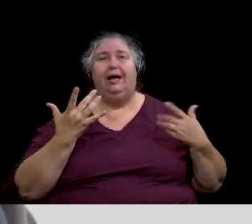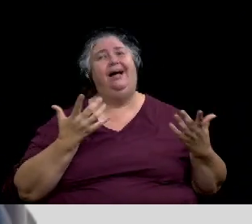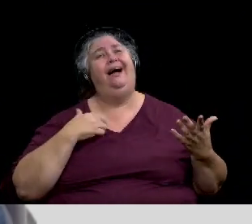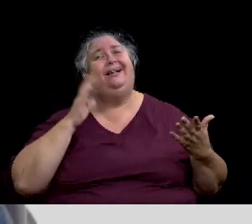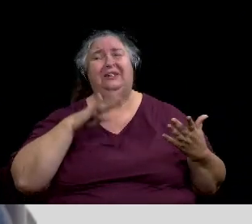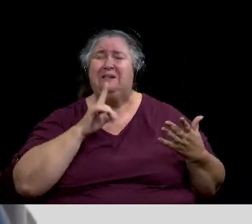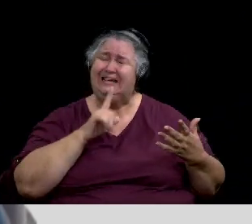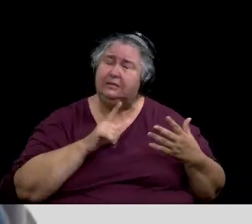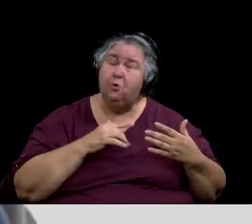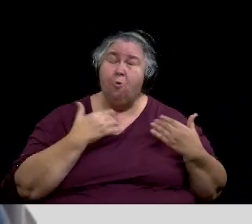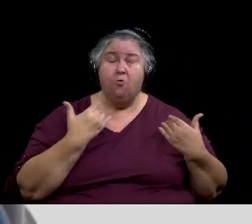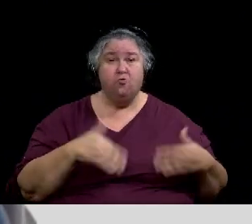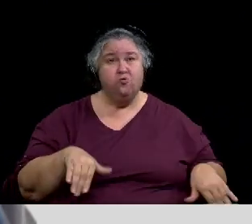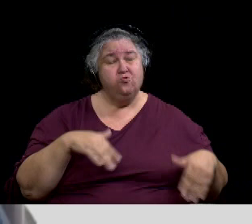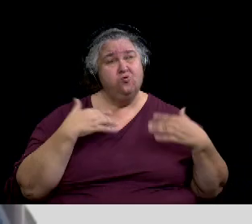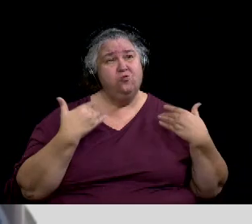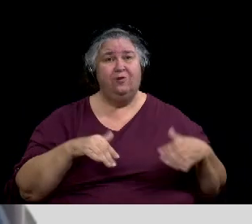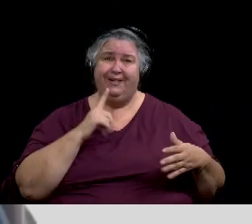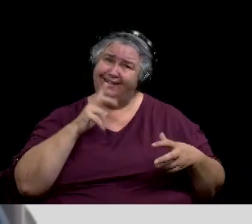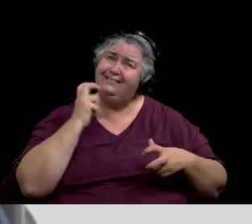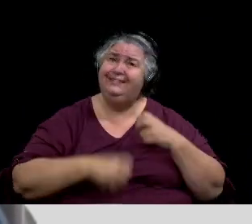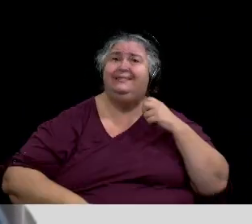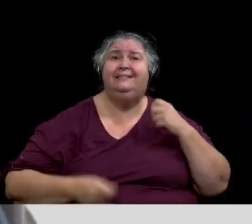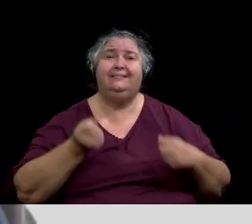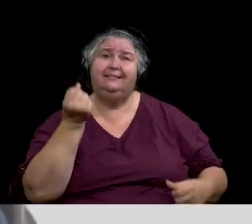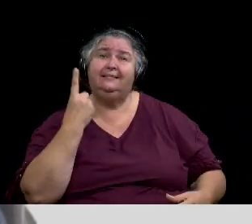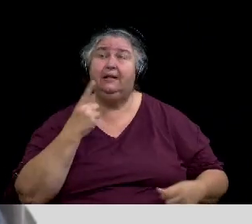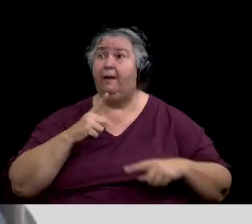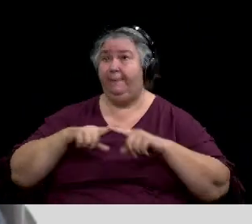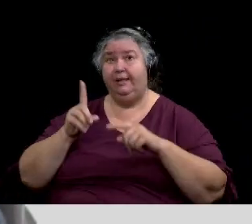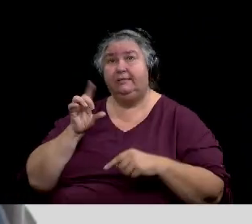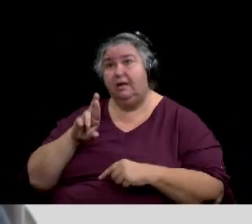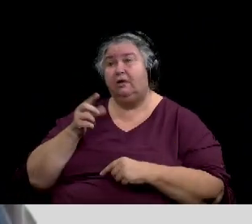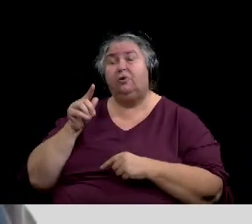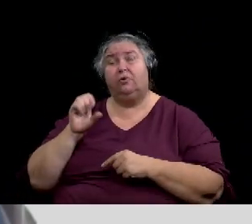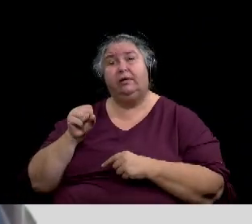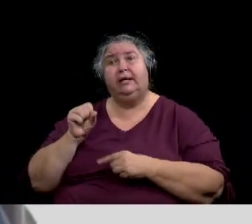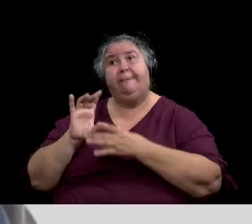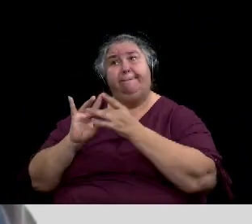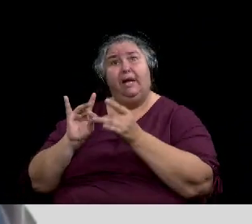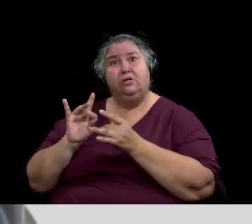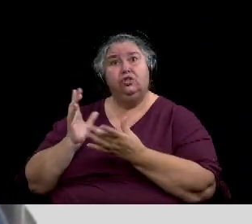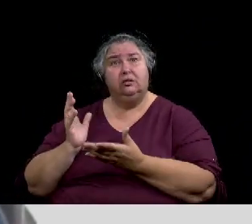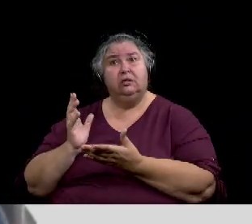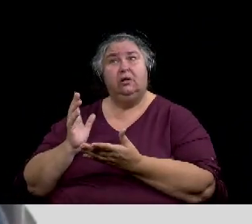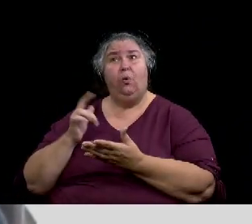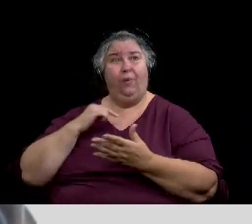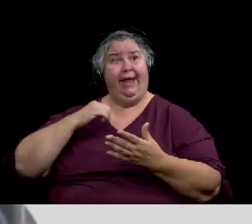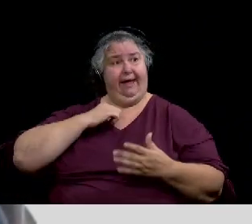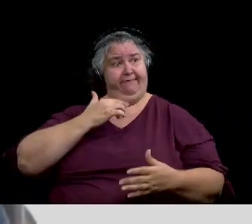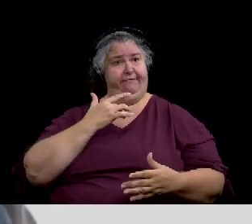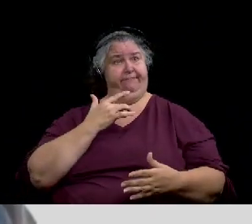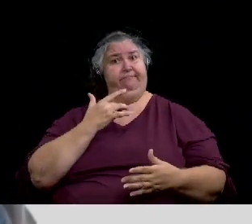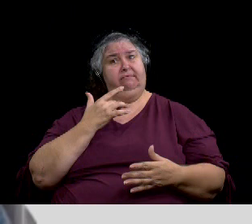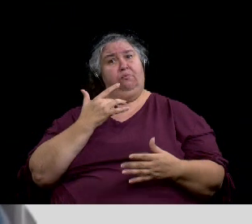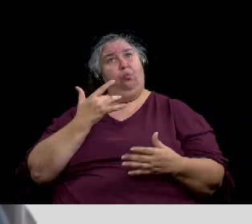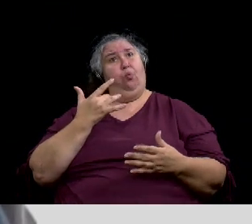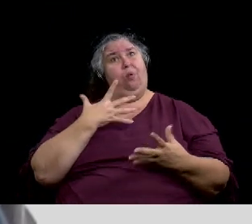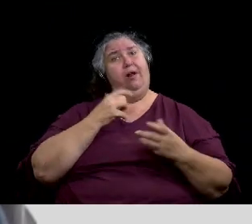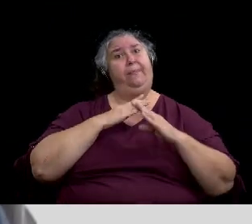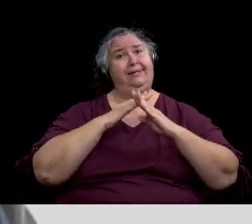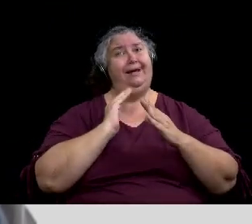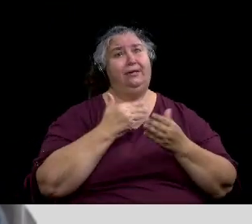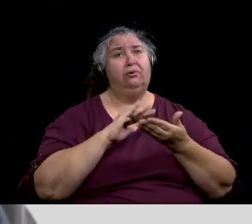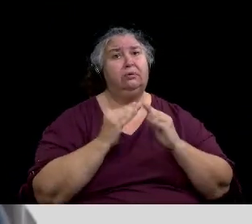anyone. I think the most important thing also Dr. Griggs mentioned, and that is we have a sense of community. We want to protect those